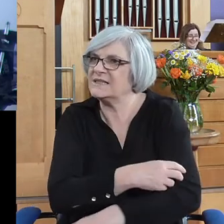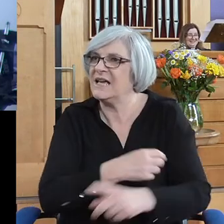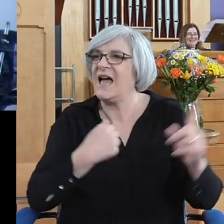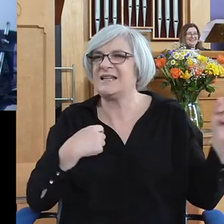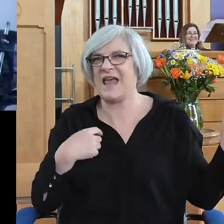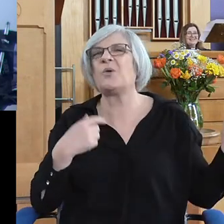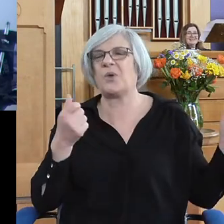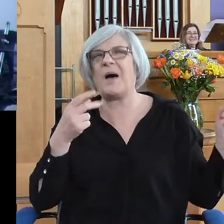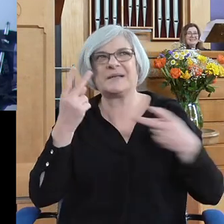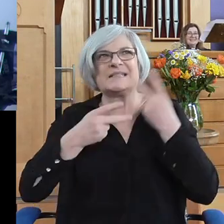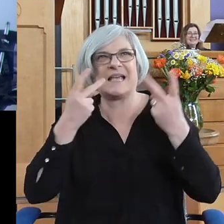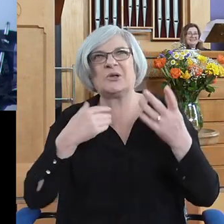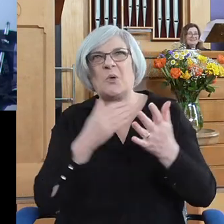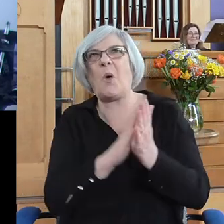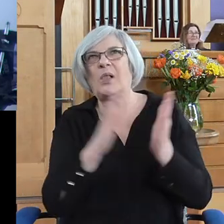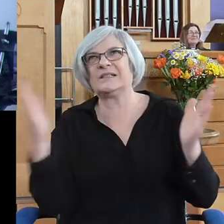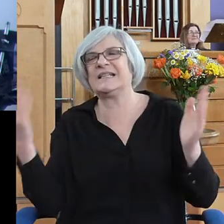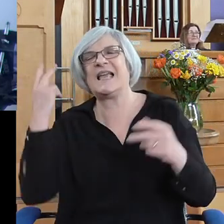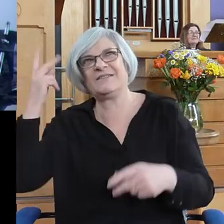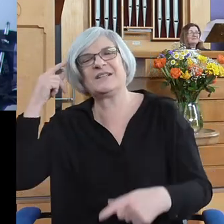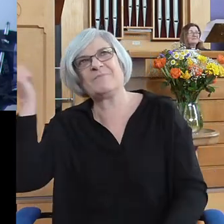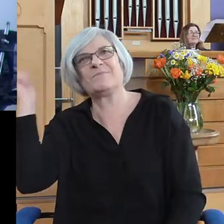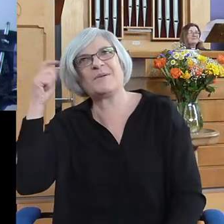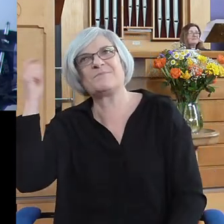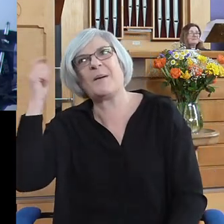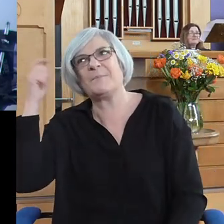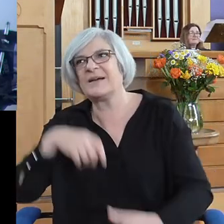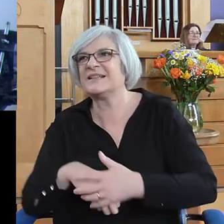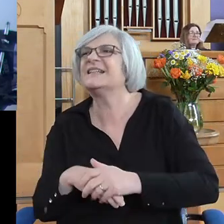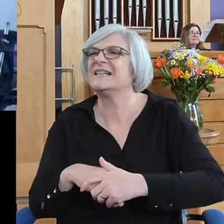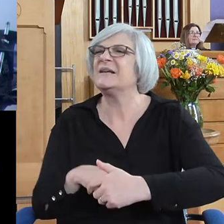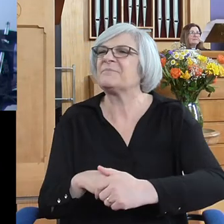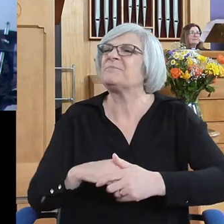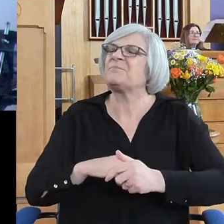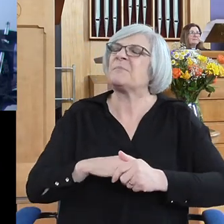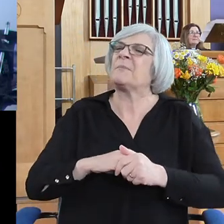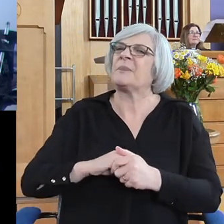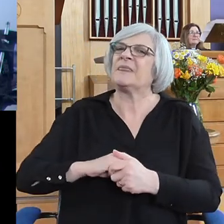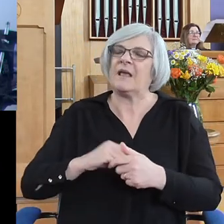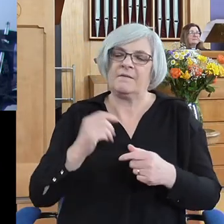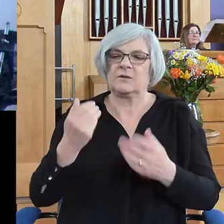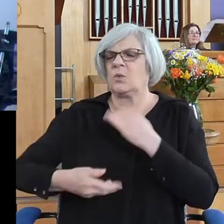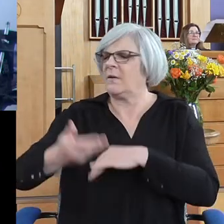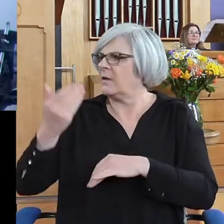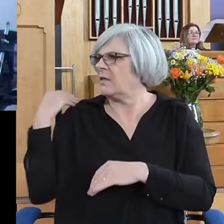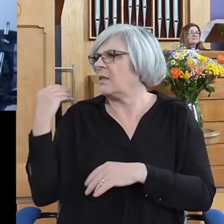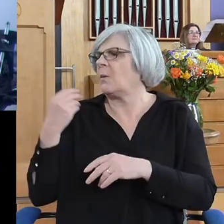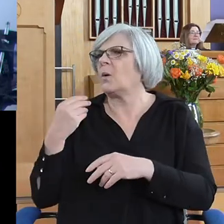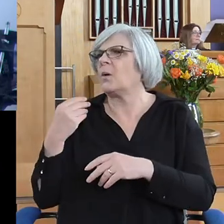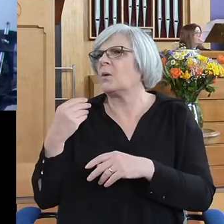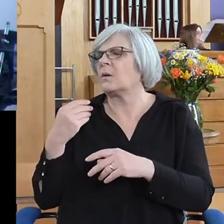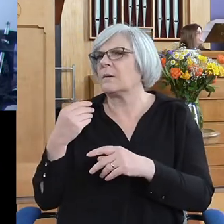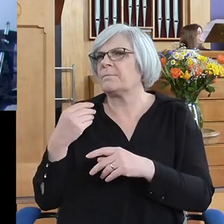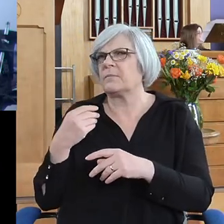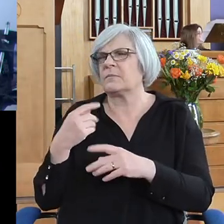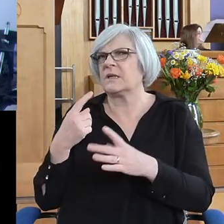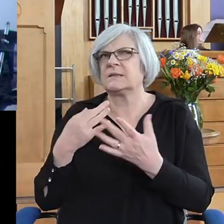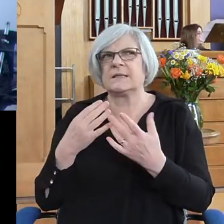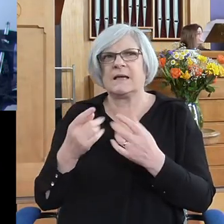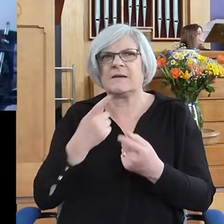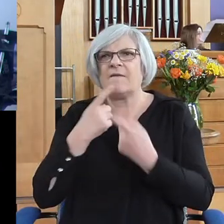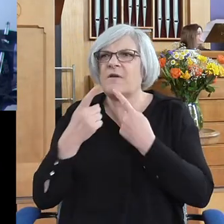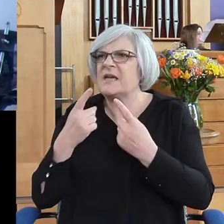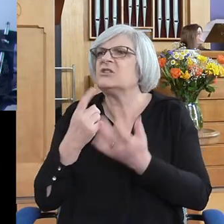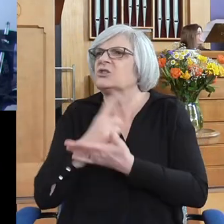will. Anyway, so this past week, the notice is this week. This past week, a wee brief thing on